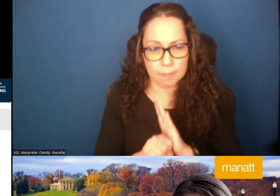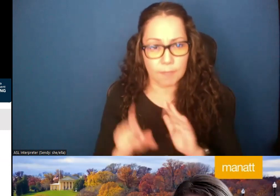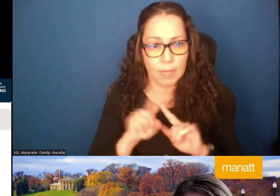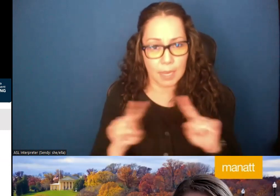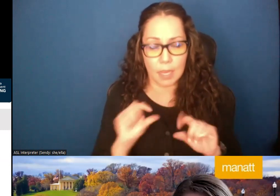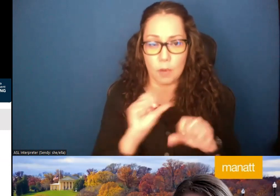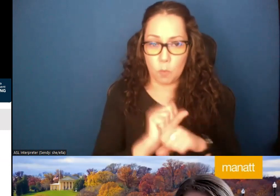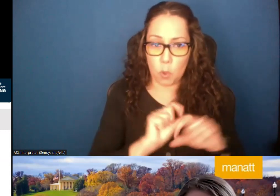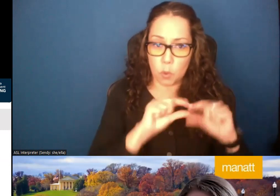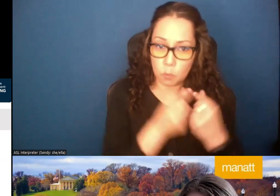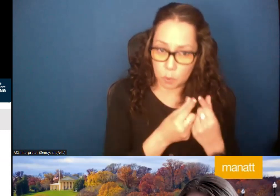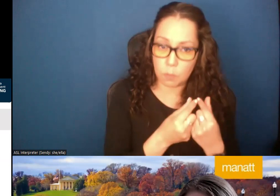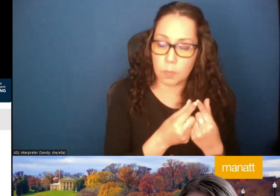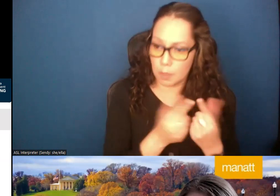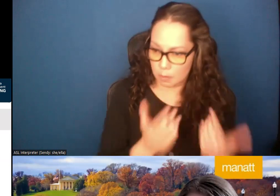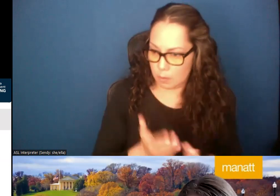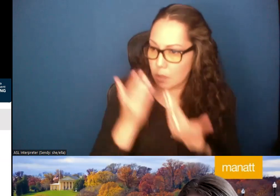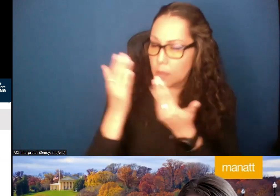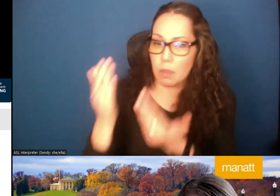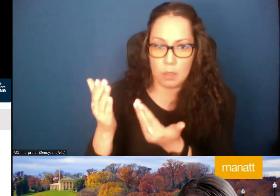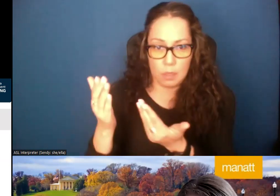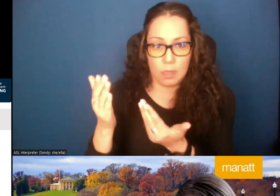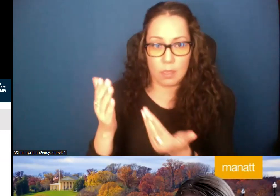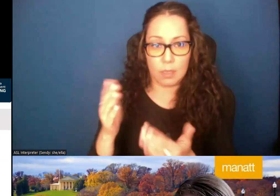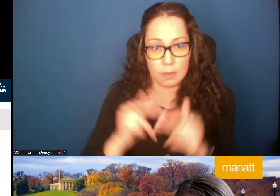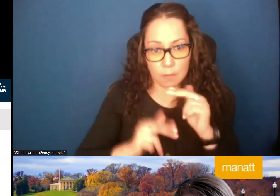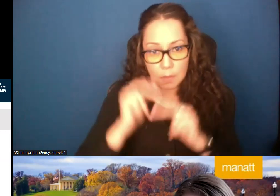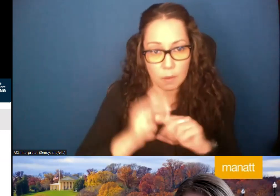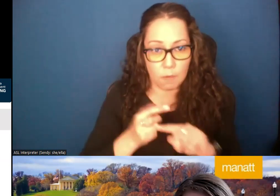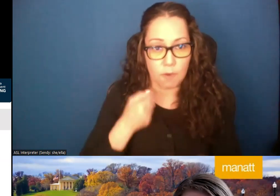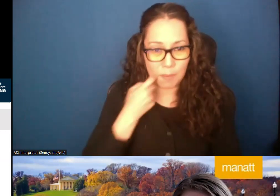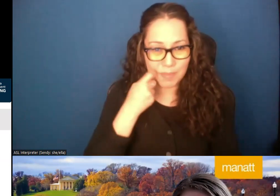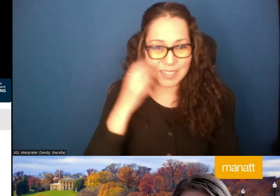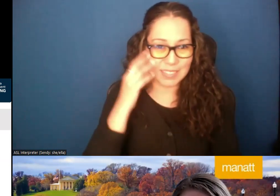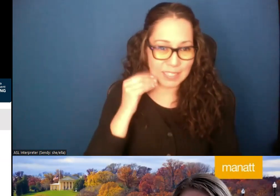to recommendations built on learning from the experiences we just discussed.